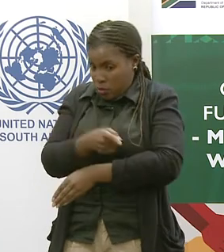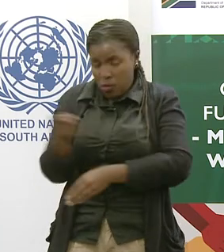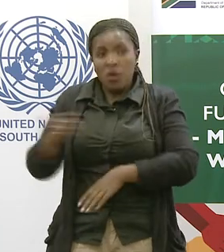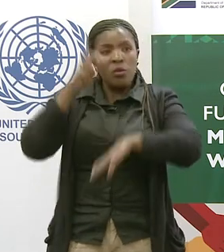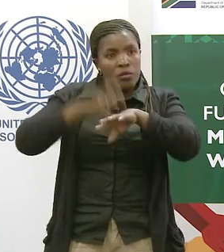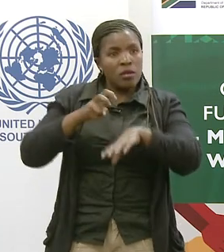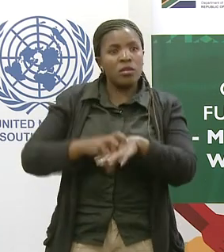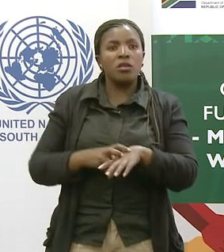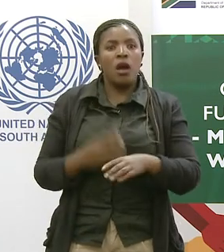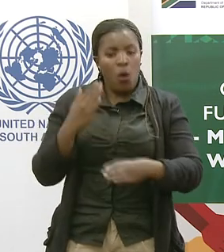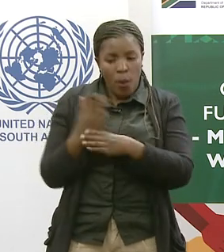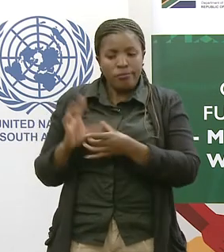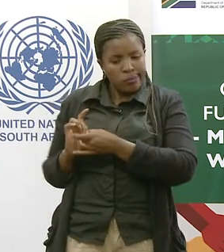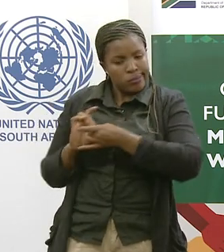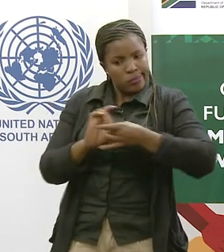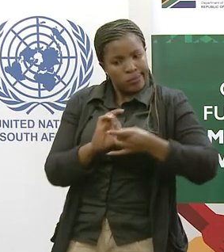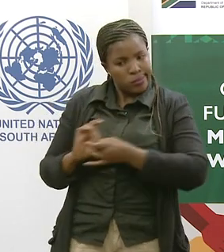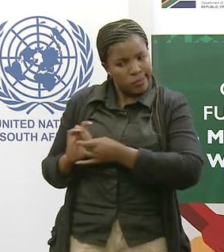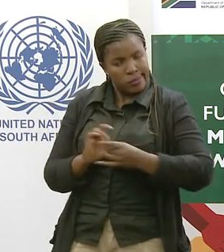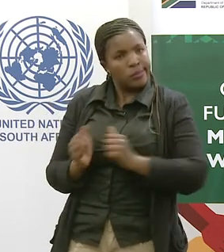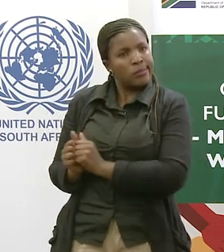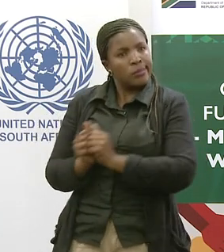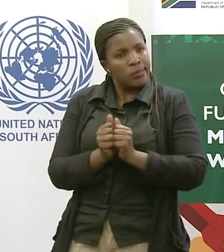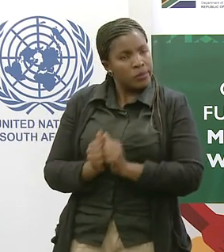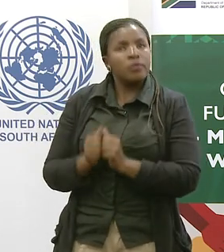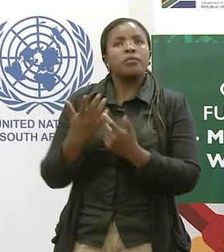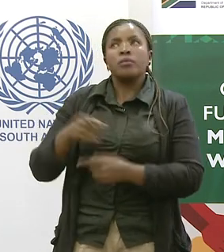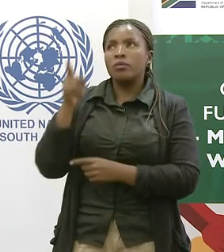together. We need to make sure that that government